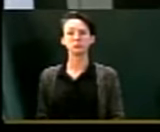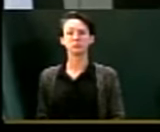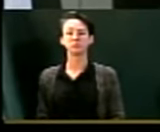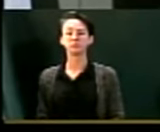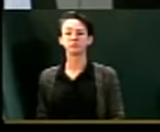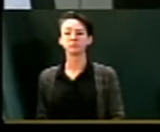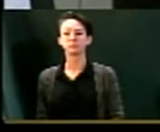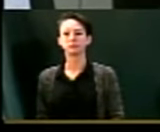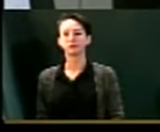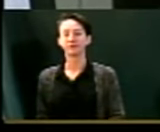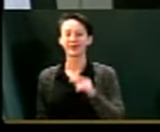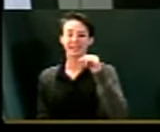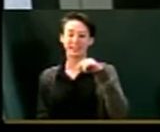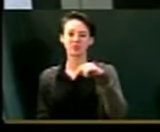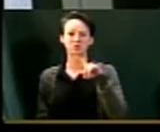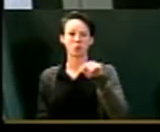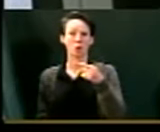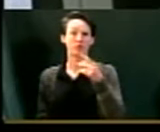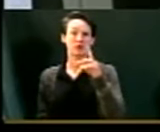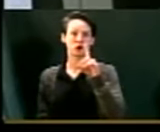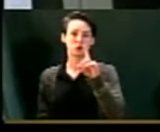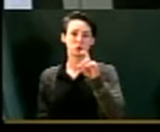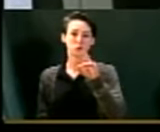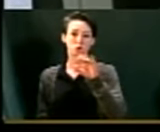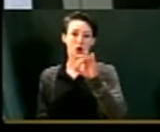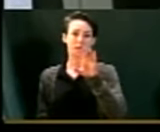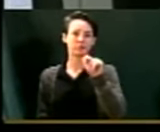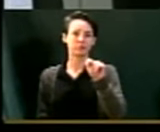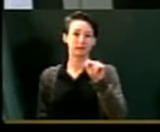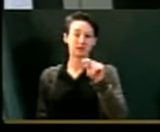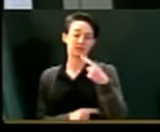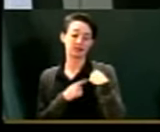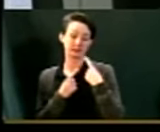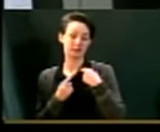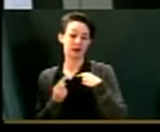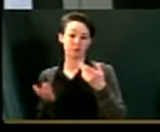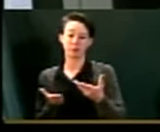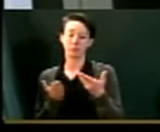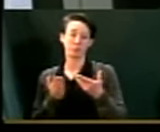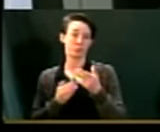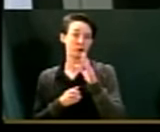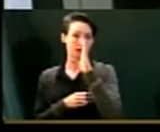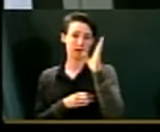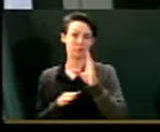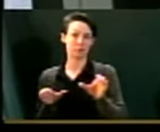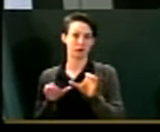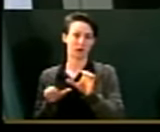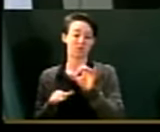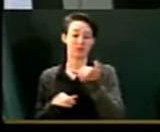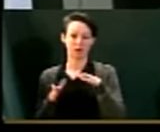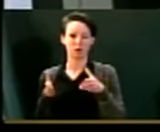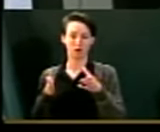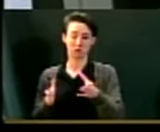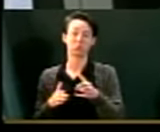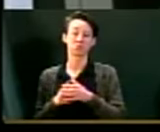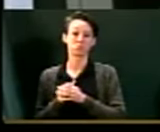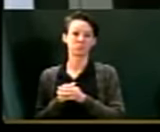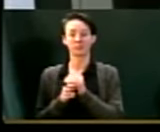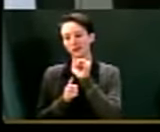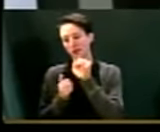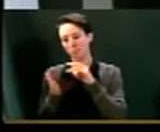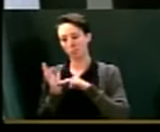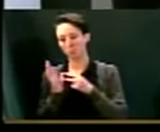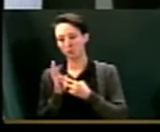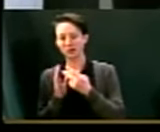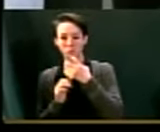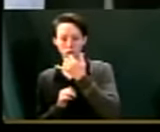Since this is just a draft, and at least since I've been here, we've never done it this way, but that doesn't mean that